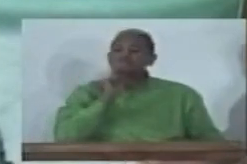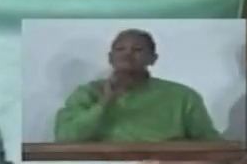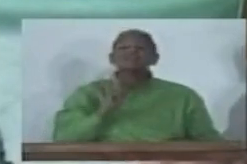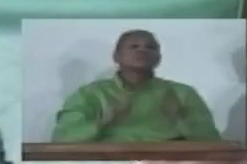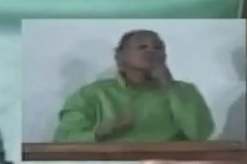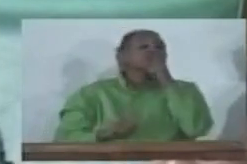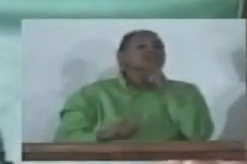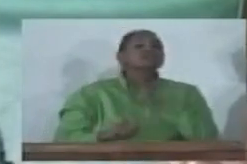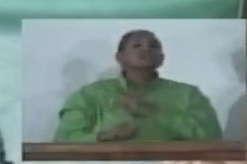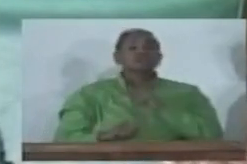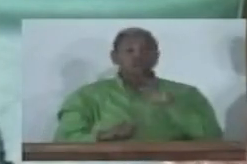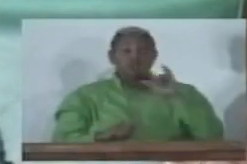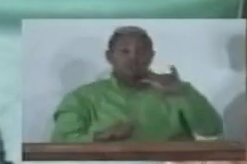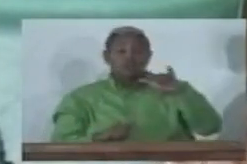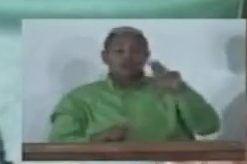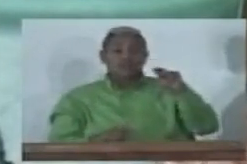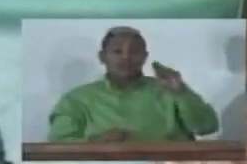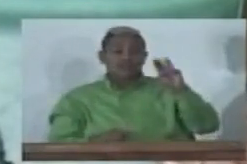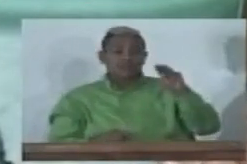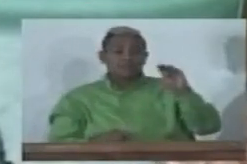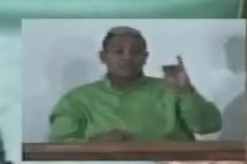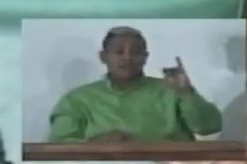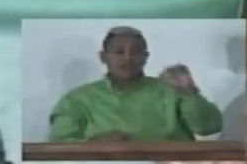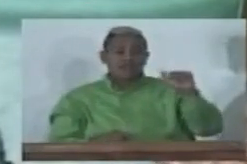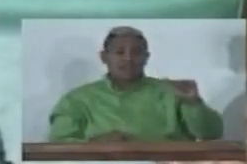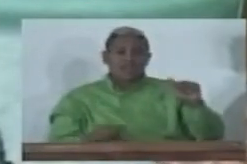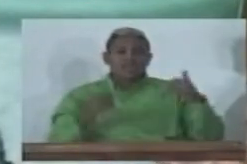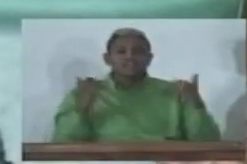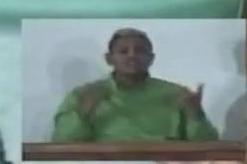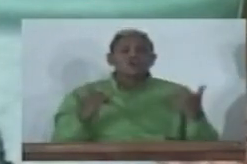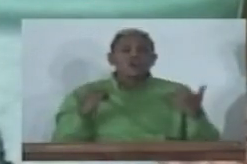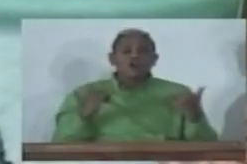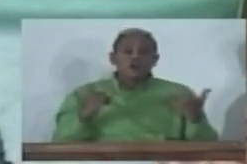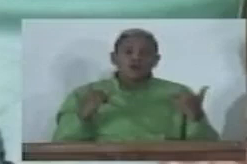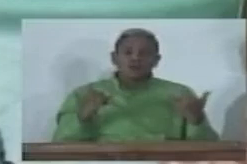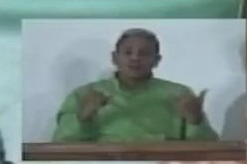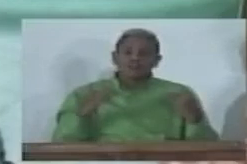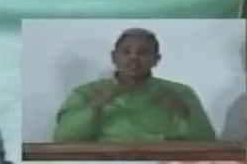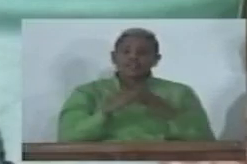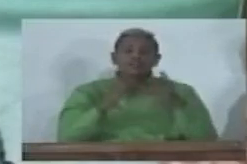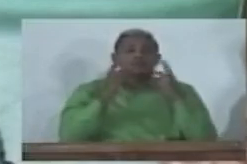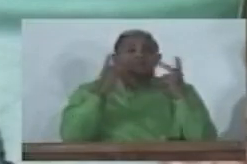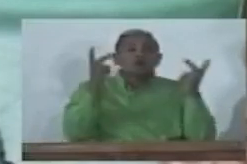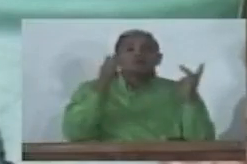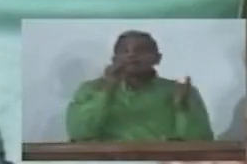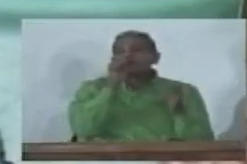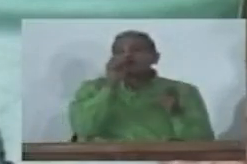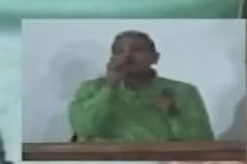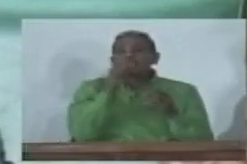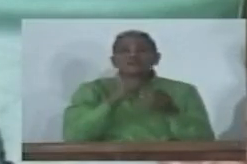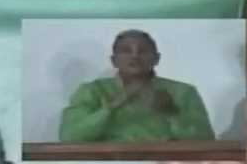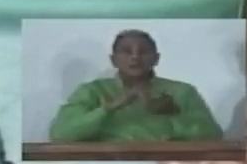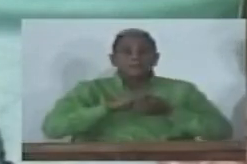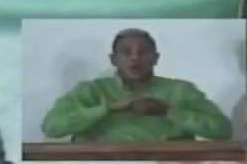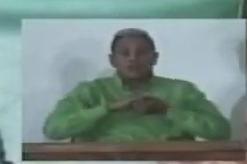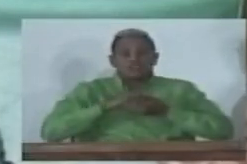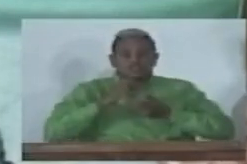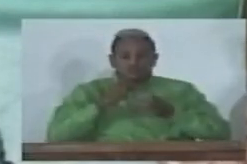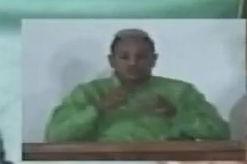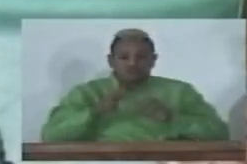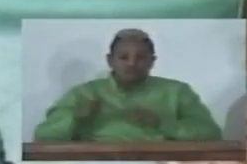Manley International Airport is currently in the public-private partnership transition